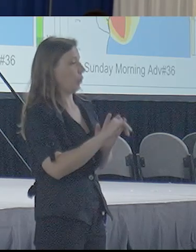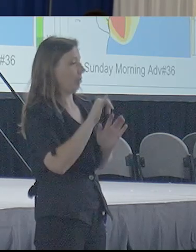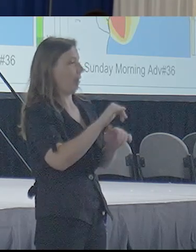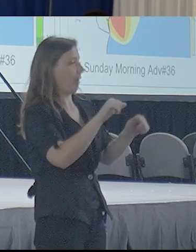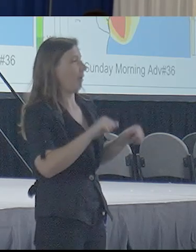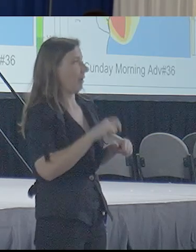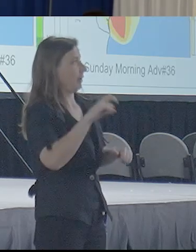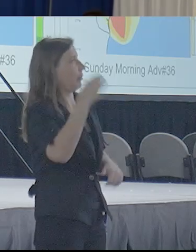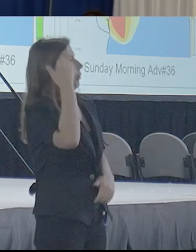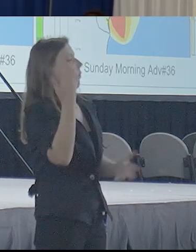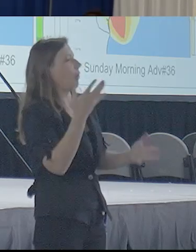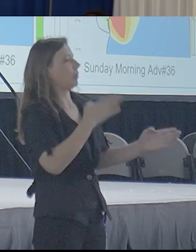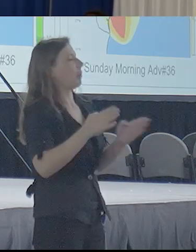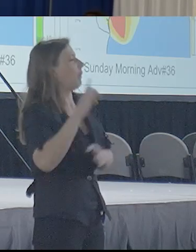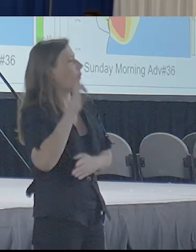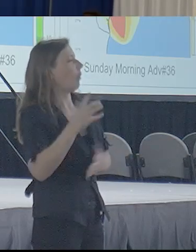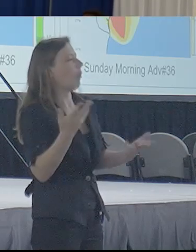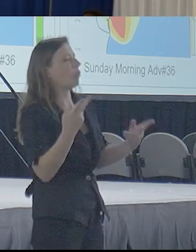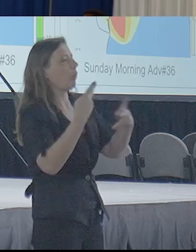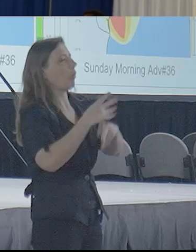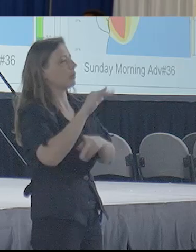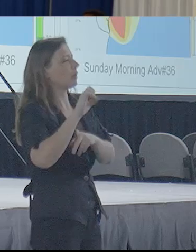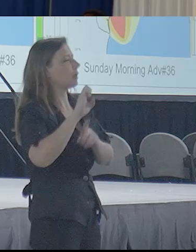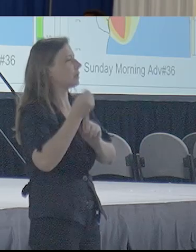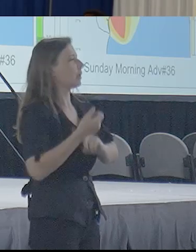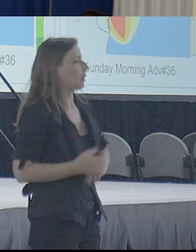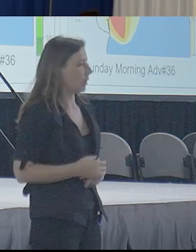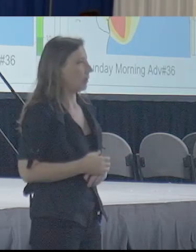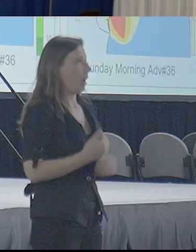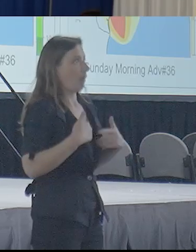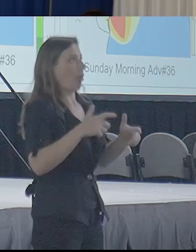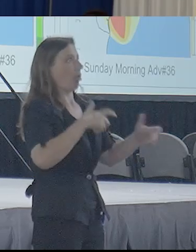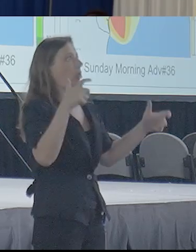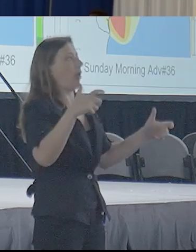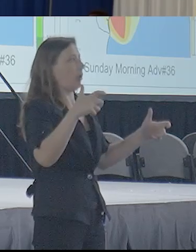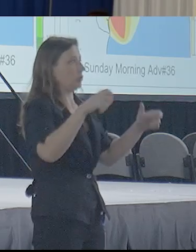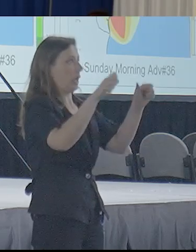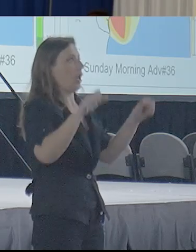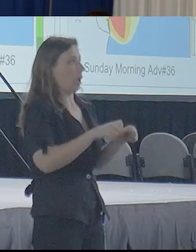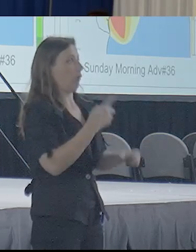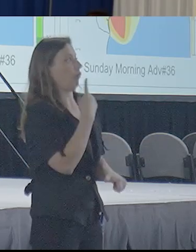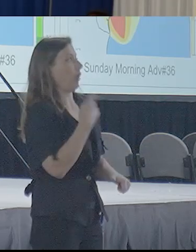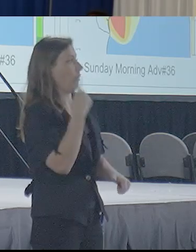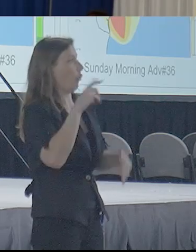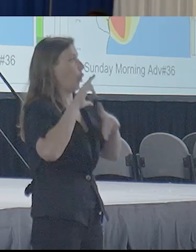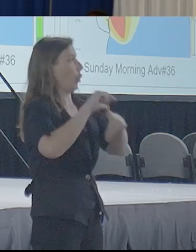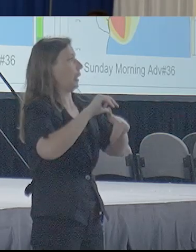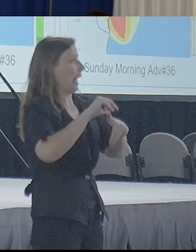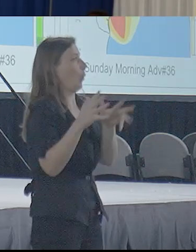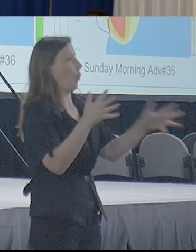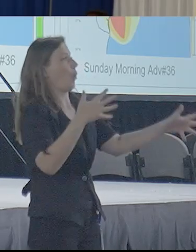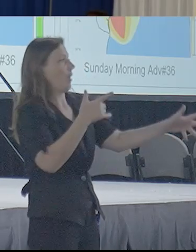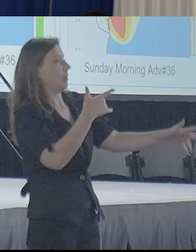for type of a thing? What's the realistic worst case? Well, you can see there's a large area in red of hurricane-force wind gusts showing up when you show sort